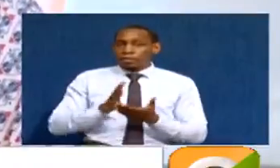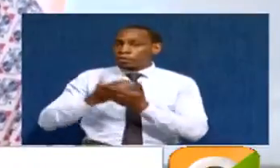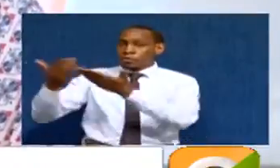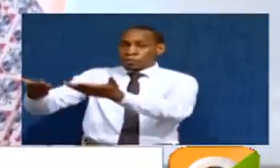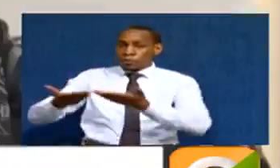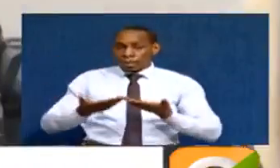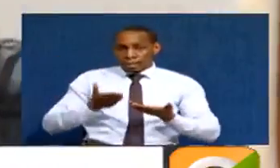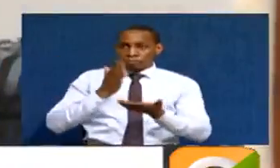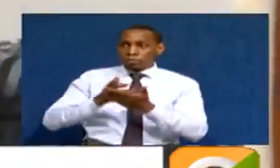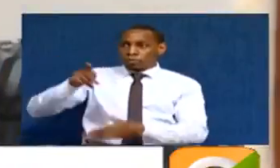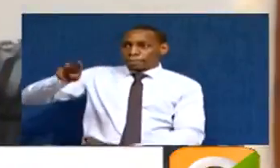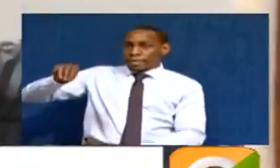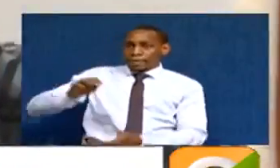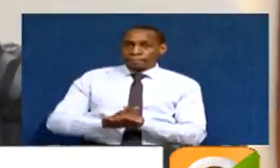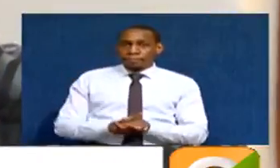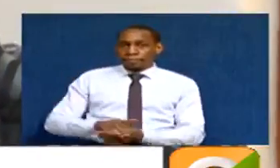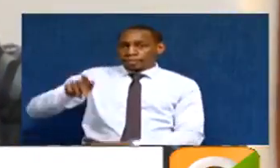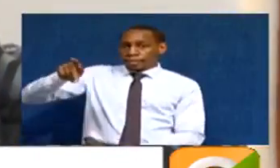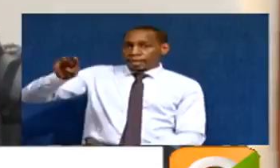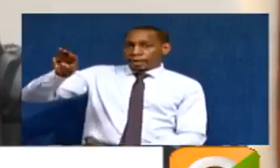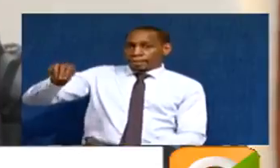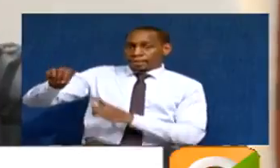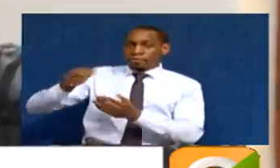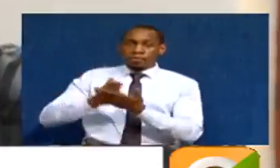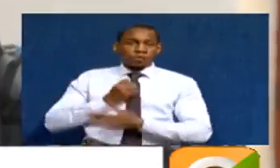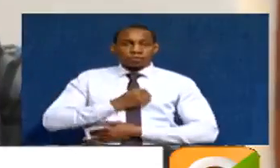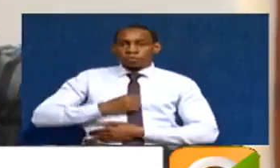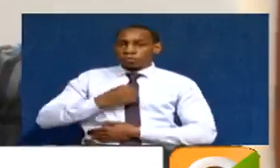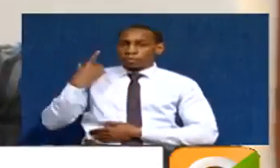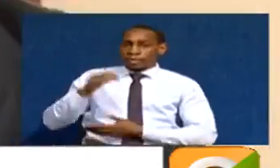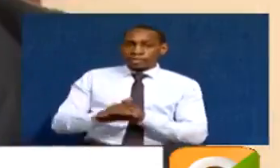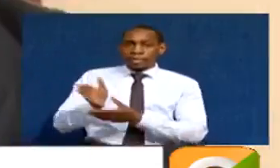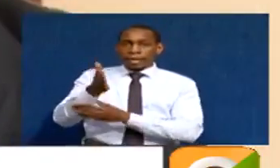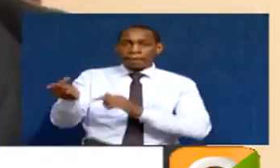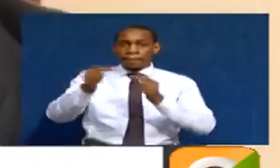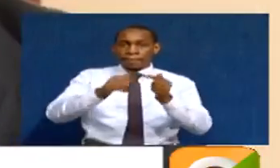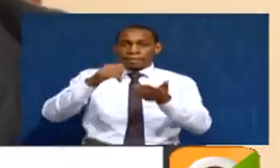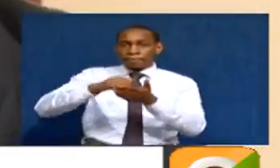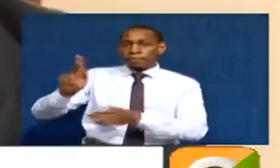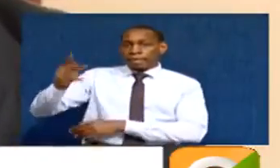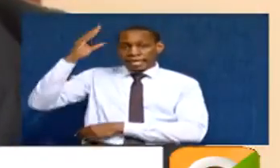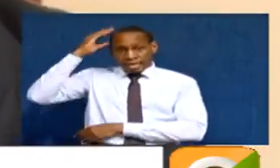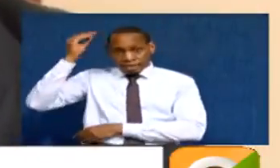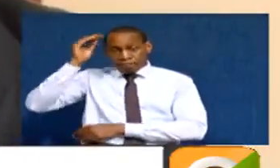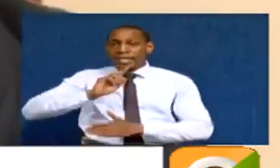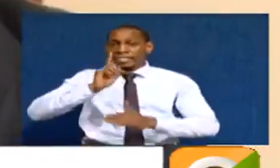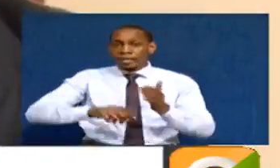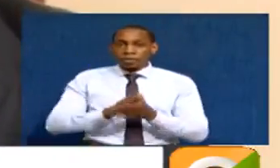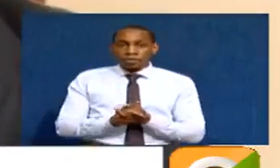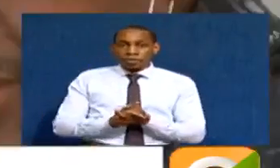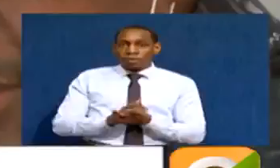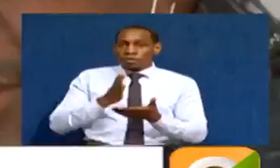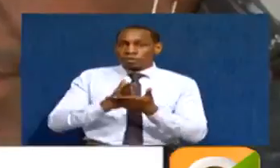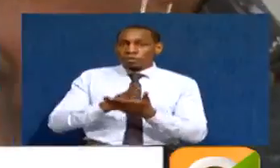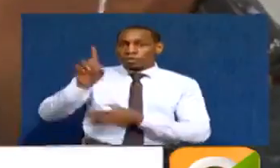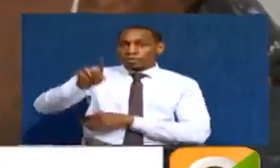karibu sana, Prime Minister. On his part, Prime Minister Roble regretted the recent diplomatic tiff between Kenya and Somalia, saying it was an error